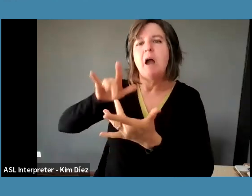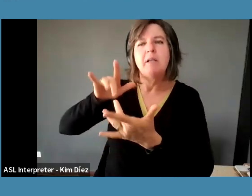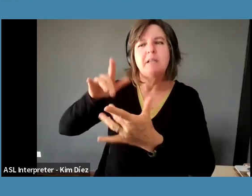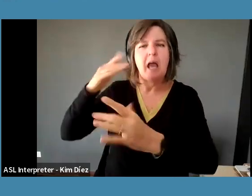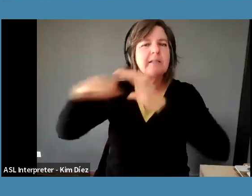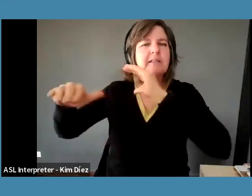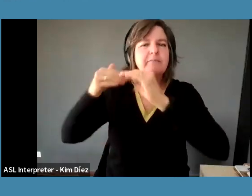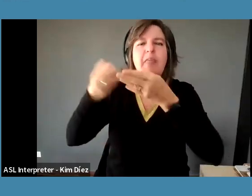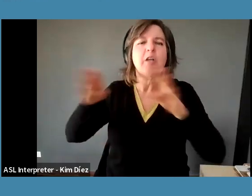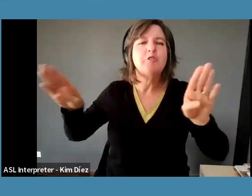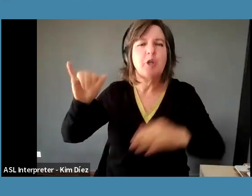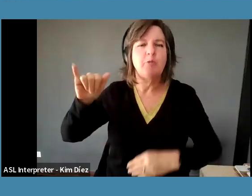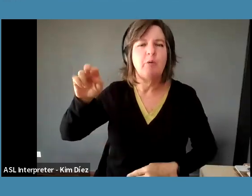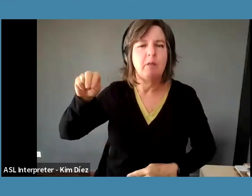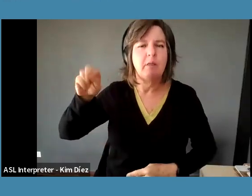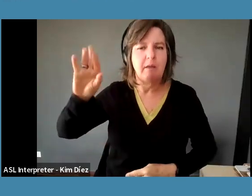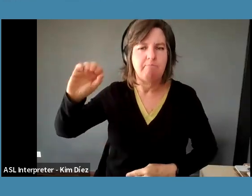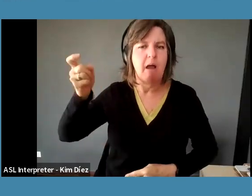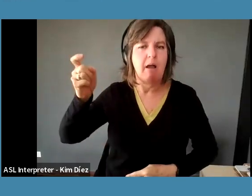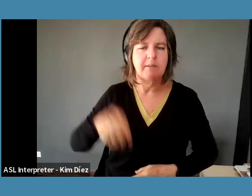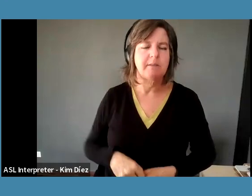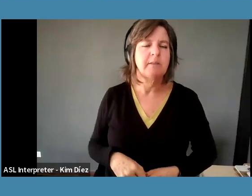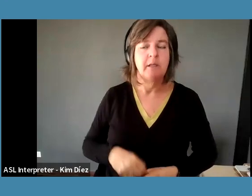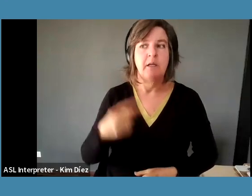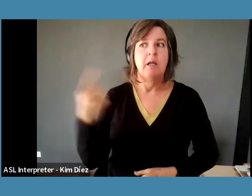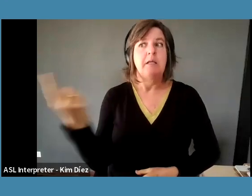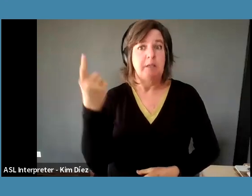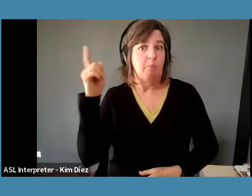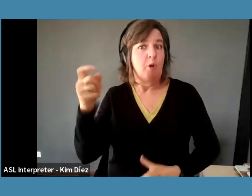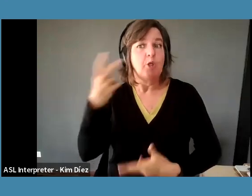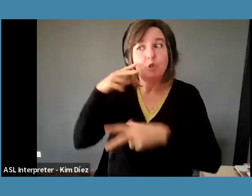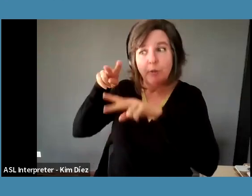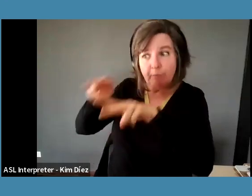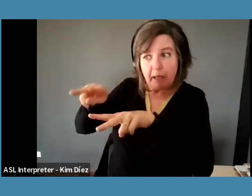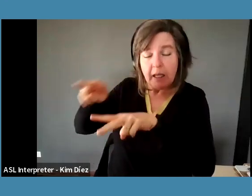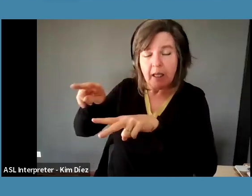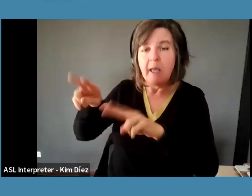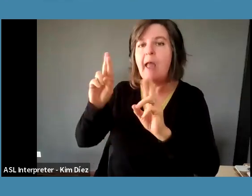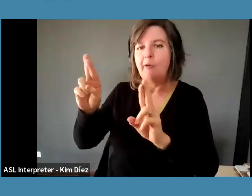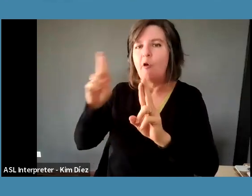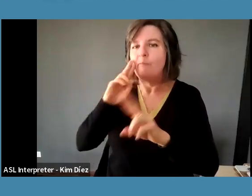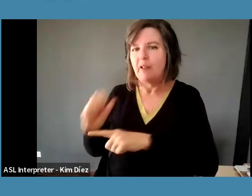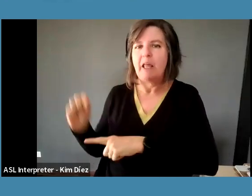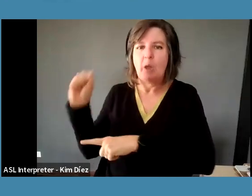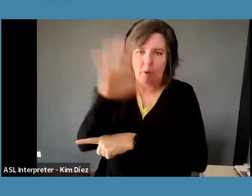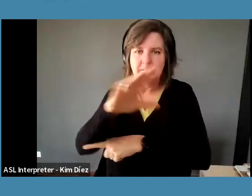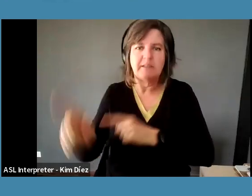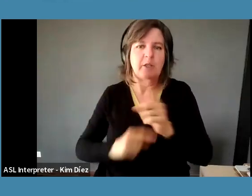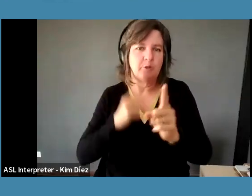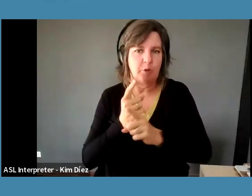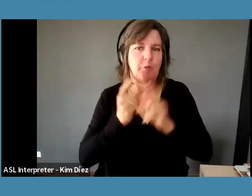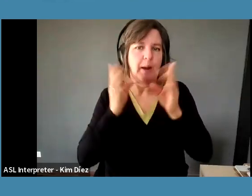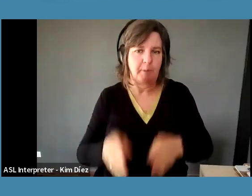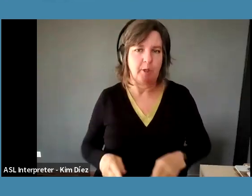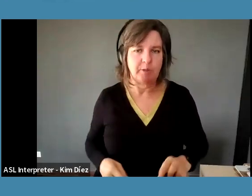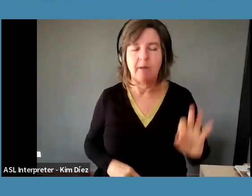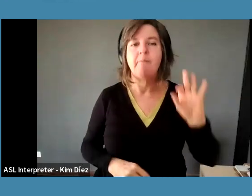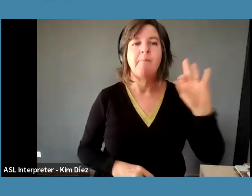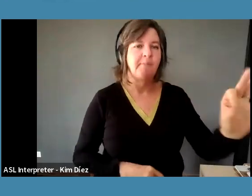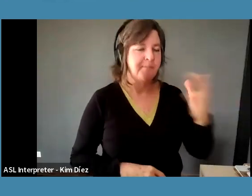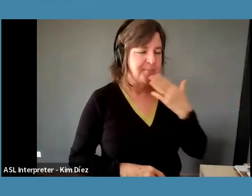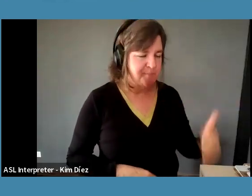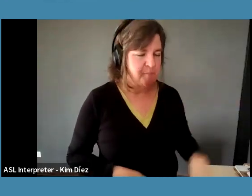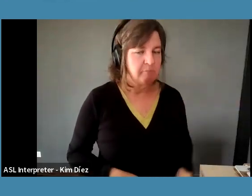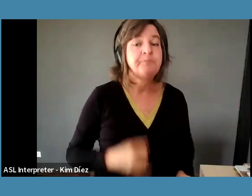be monitoring that inbox and hopefully will route it to the correct person. All right, thank you. What if